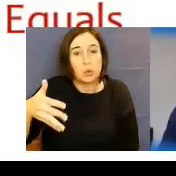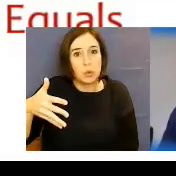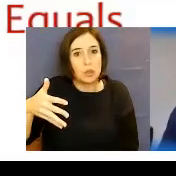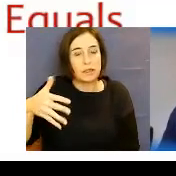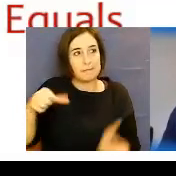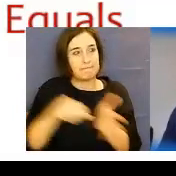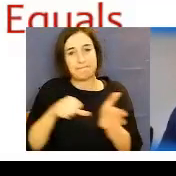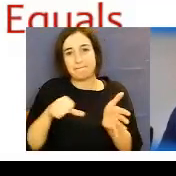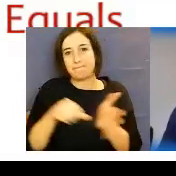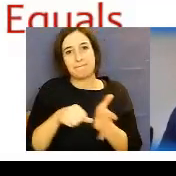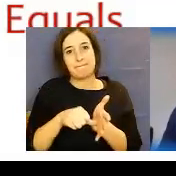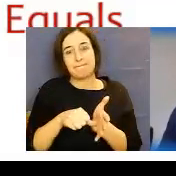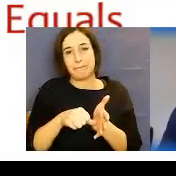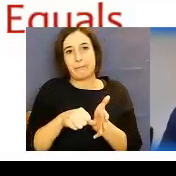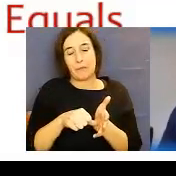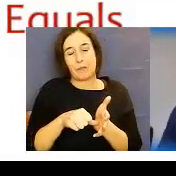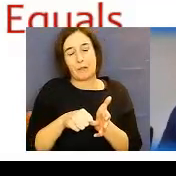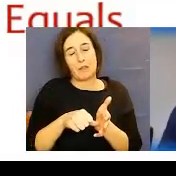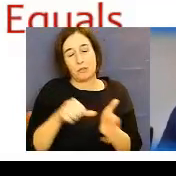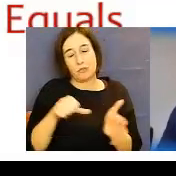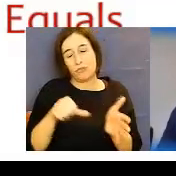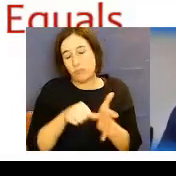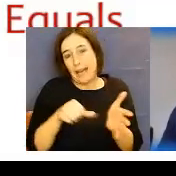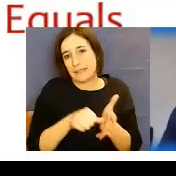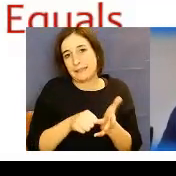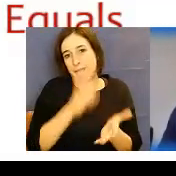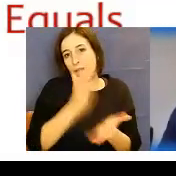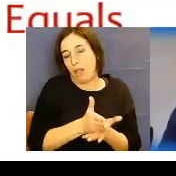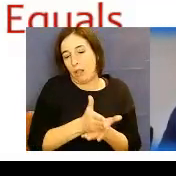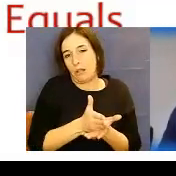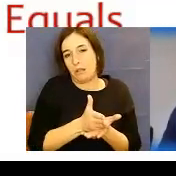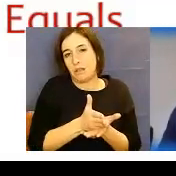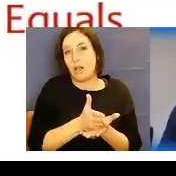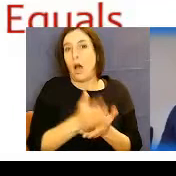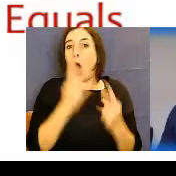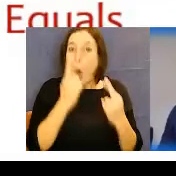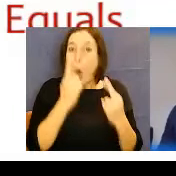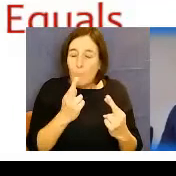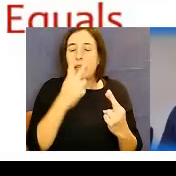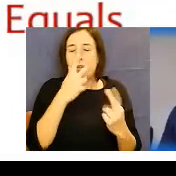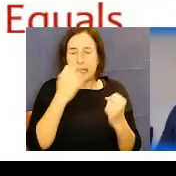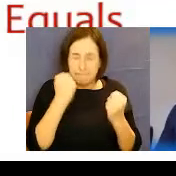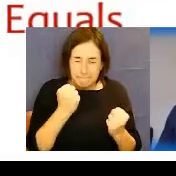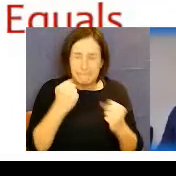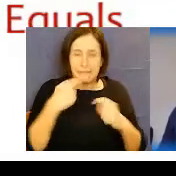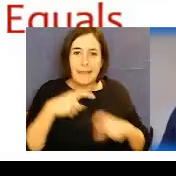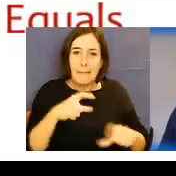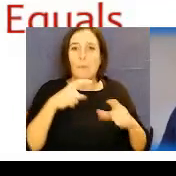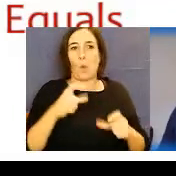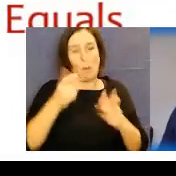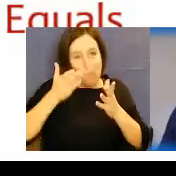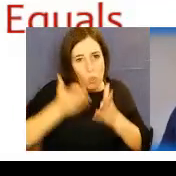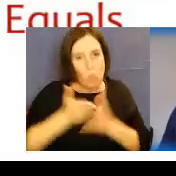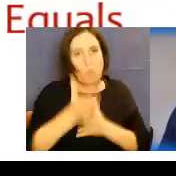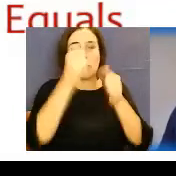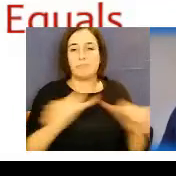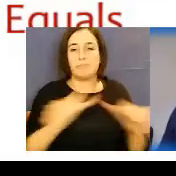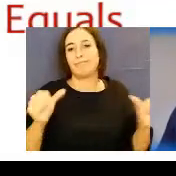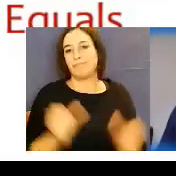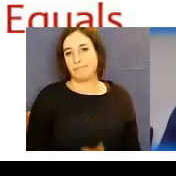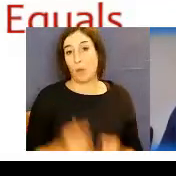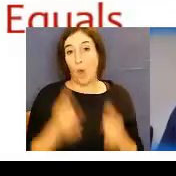serious challenges at the moment. And hopefully we can ride that challenge and carry on and continue with the likes of, you know, support from Sport Equal,